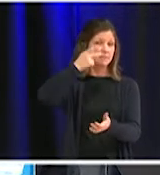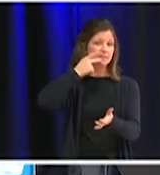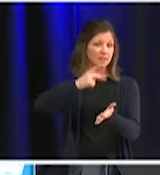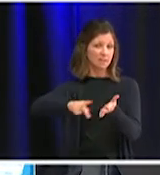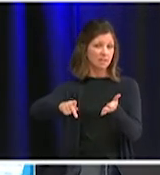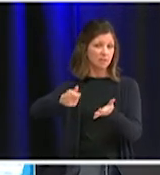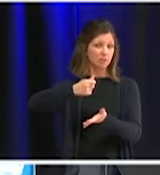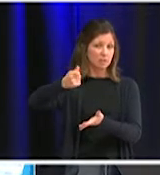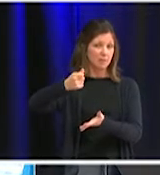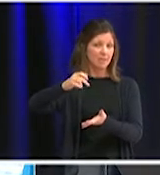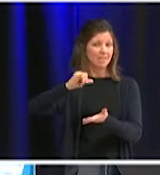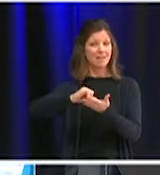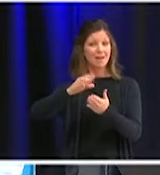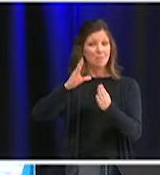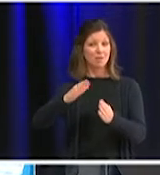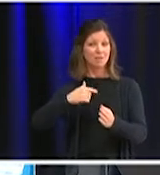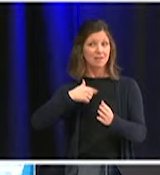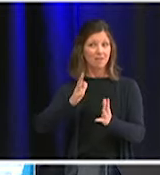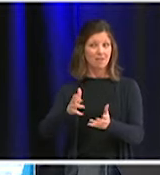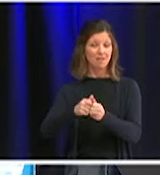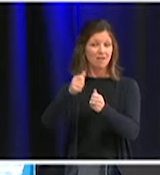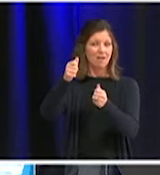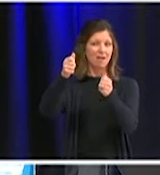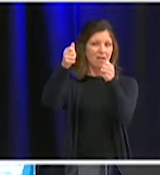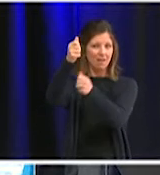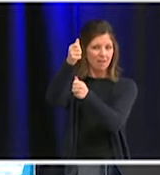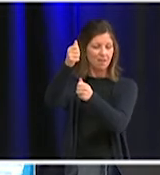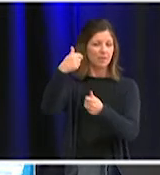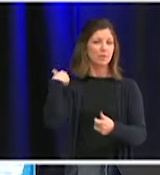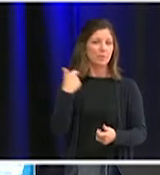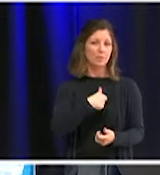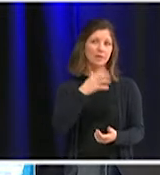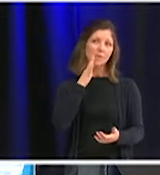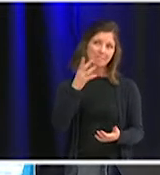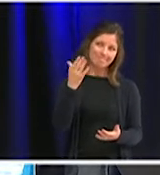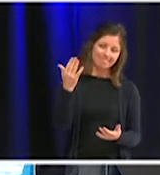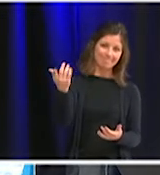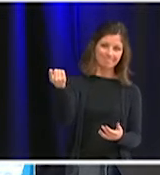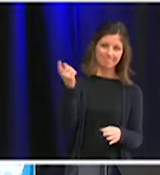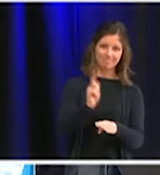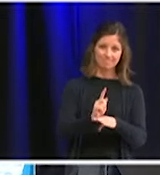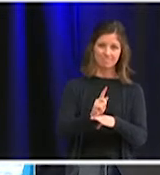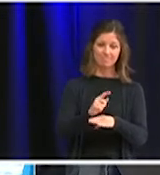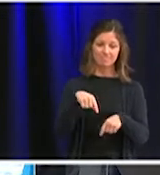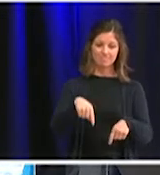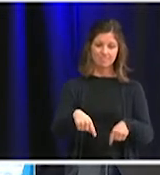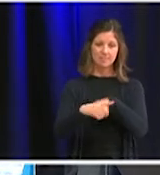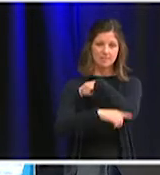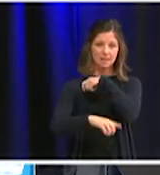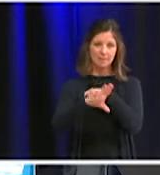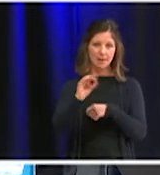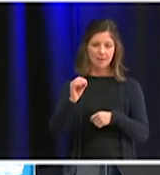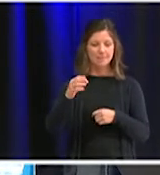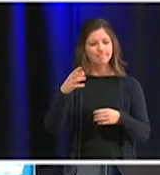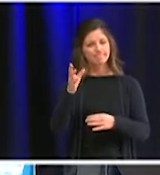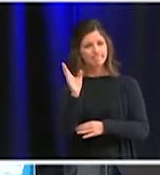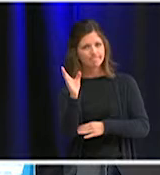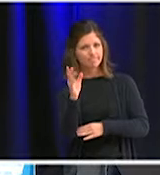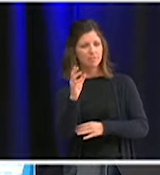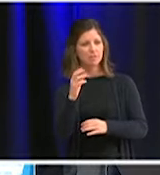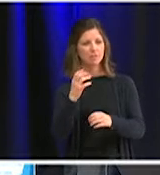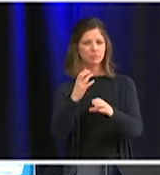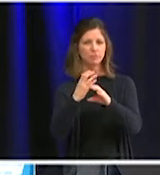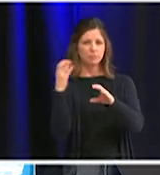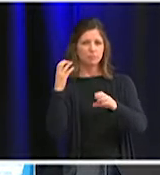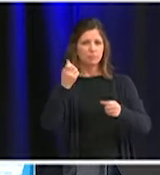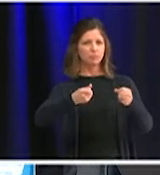Transportation. So we will be bringing them to DeKalb to talk about the trucking industry. And I found out they have a program